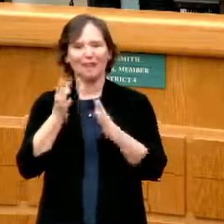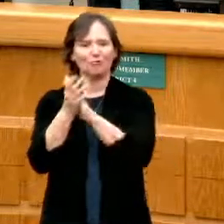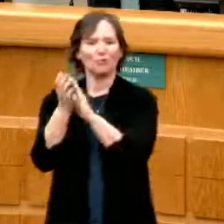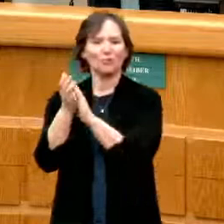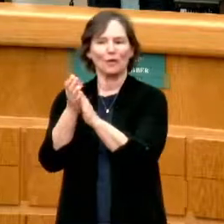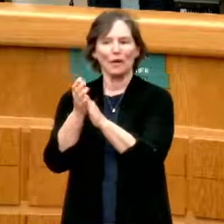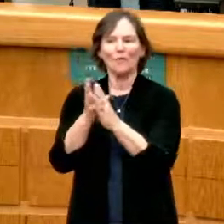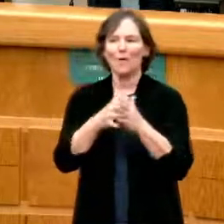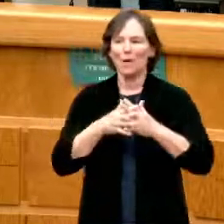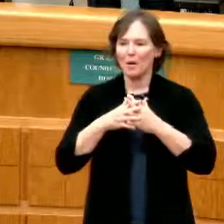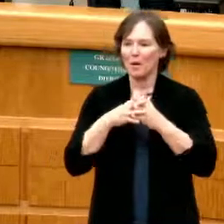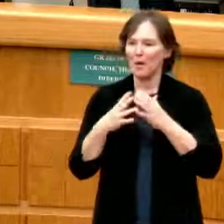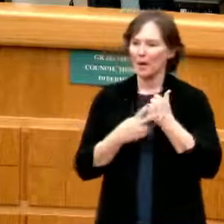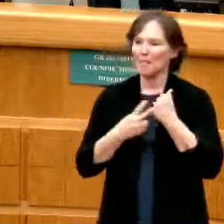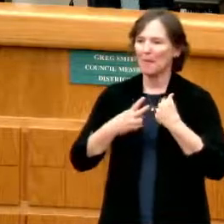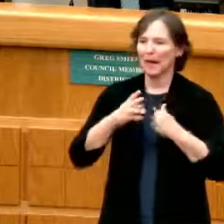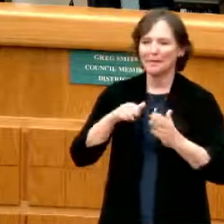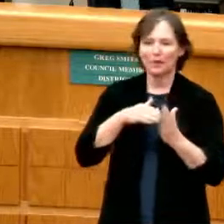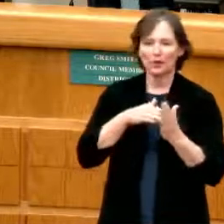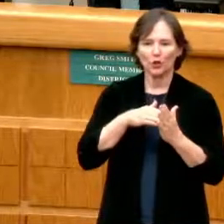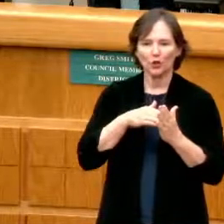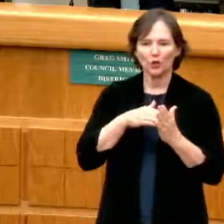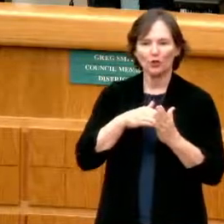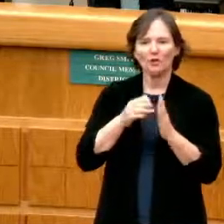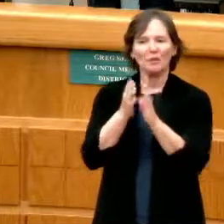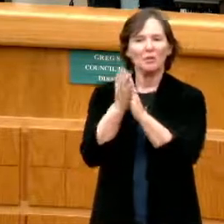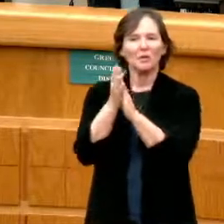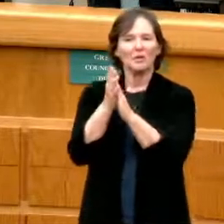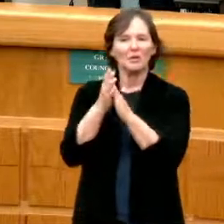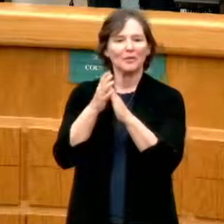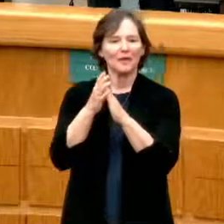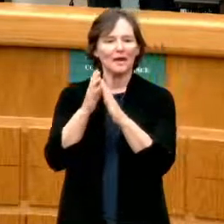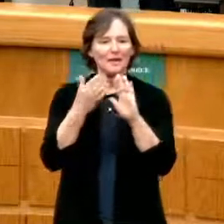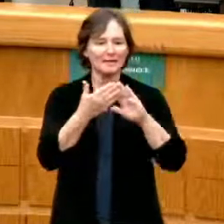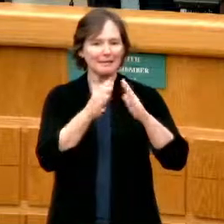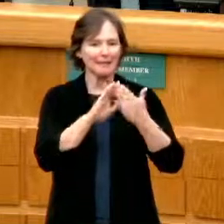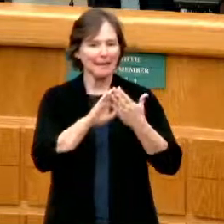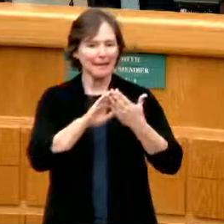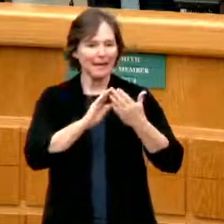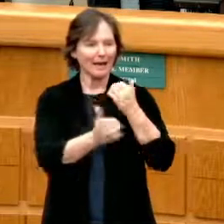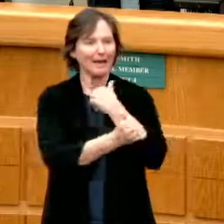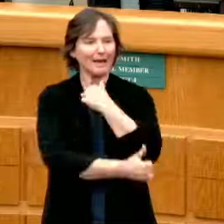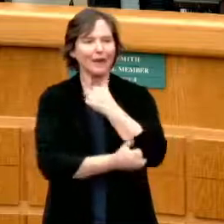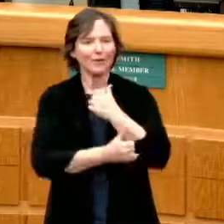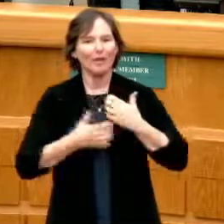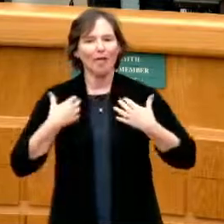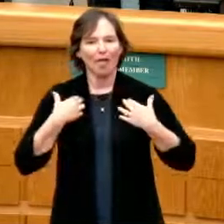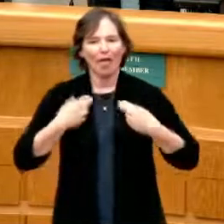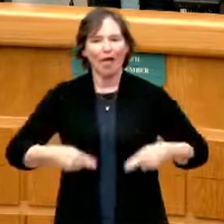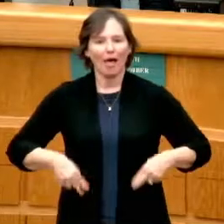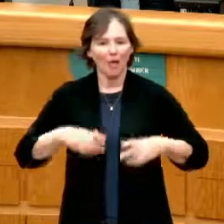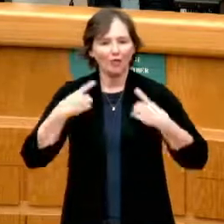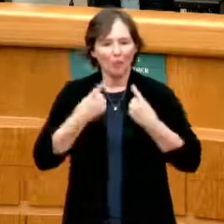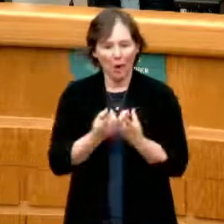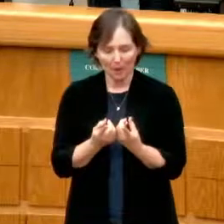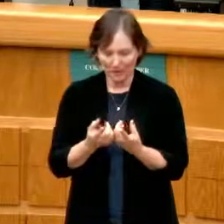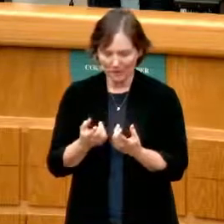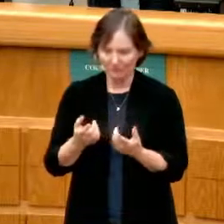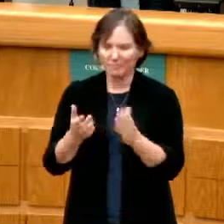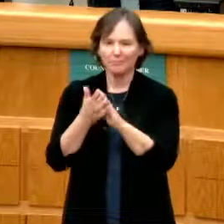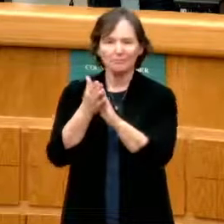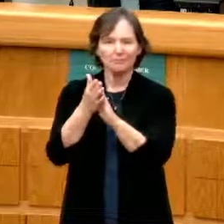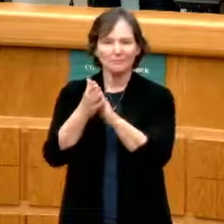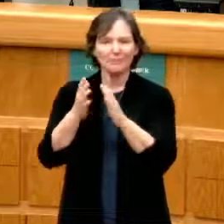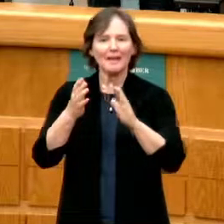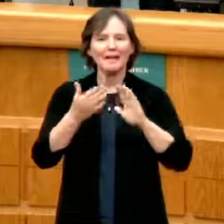Center, to Health Department, City County Health Department, to the City of Corpus Christi, and to all the people that make